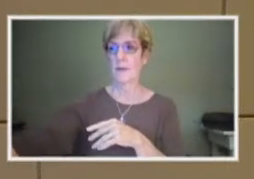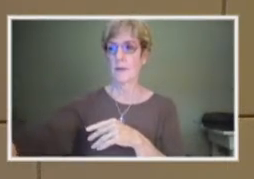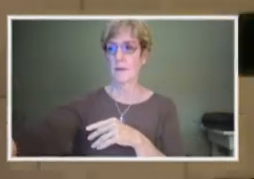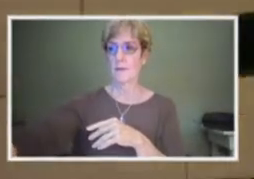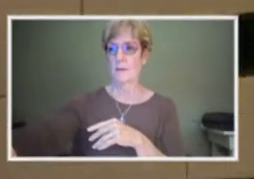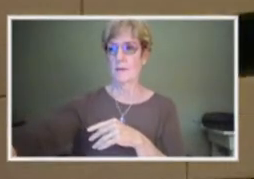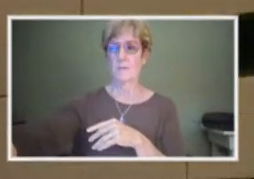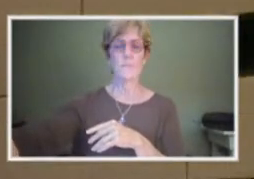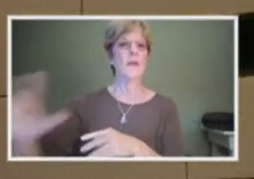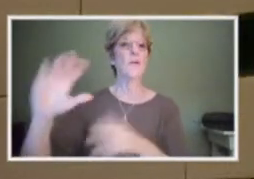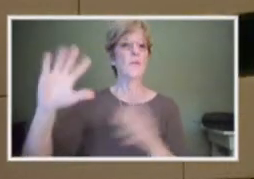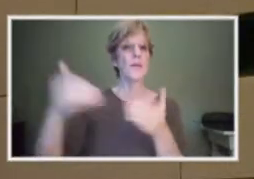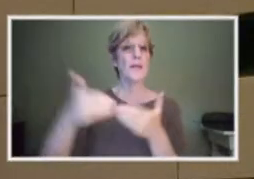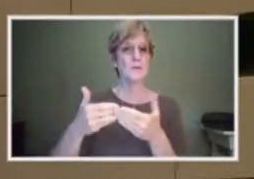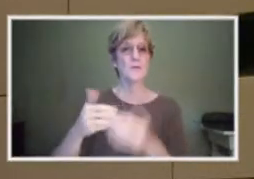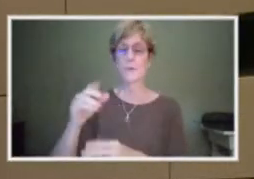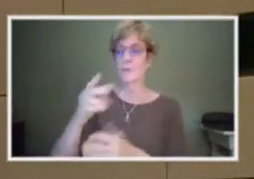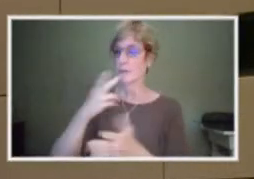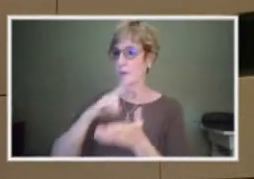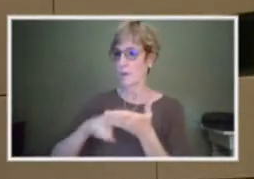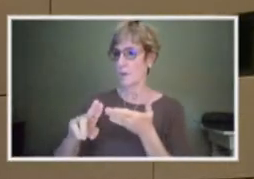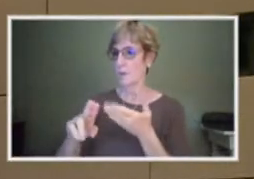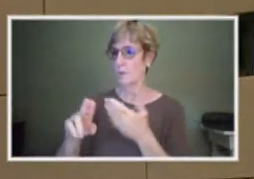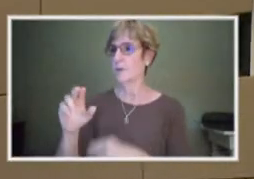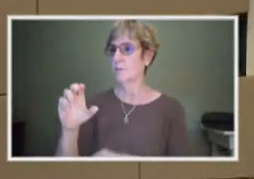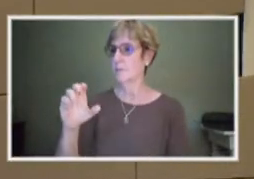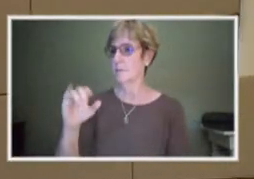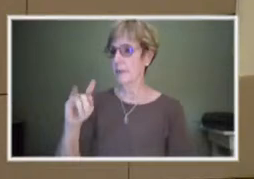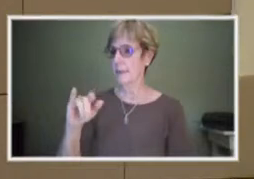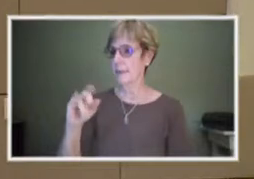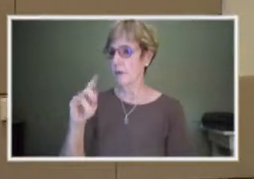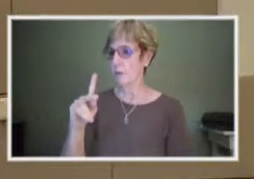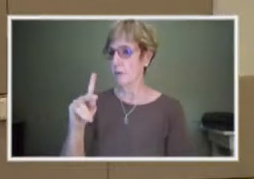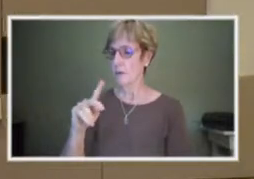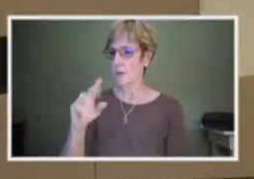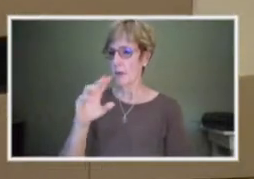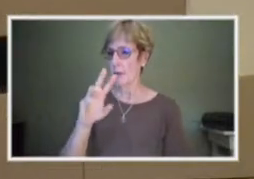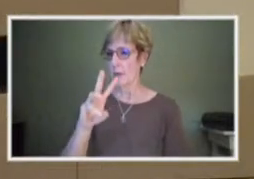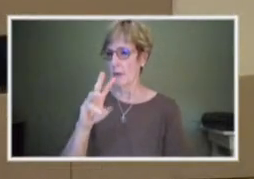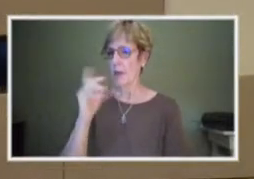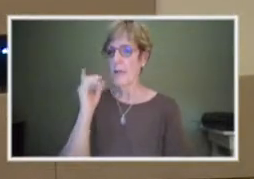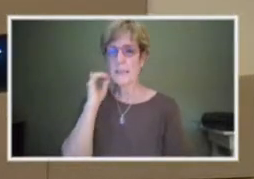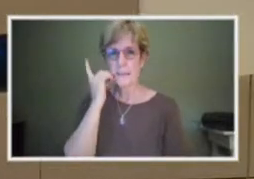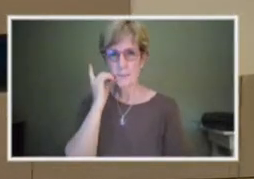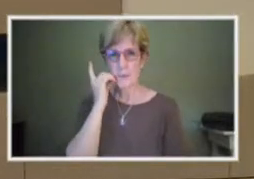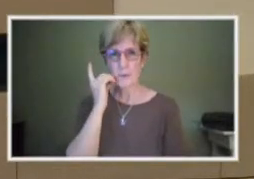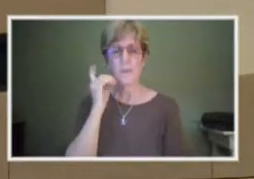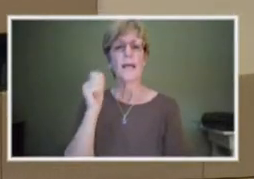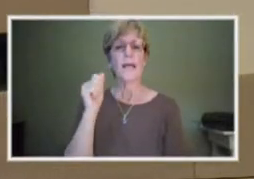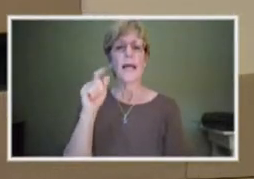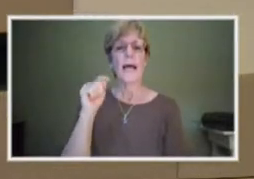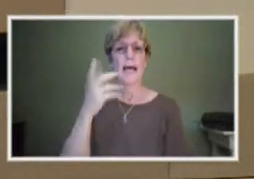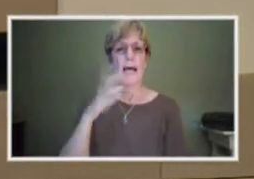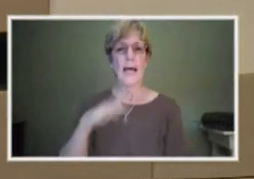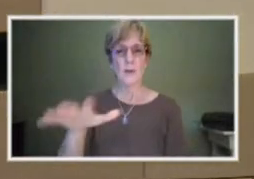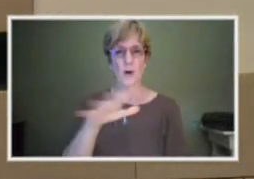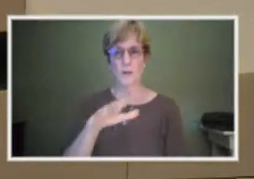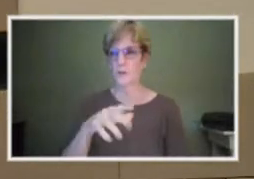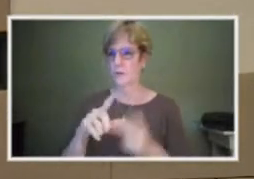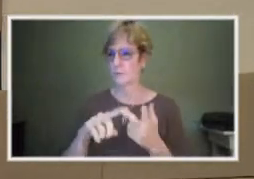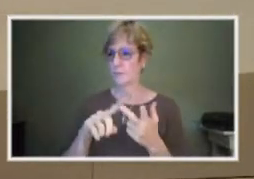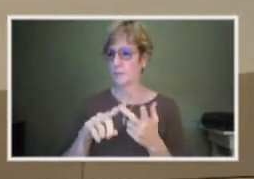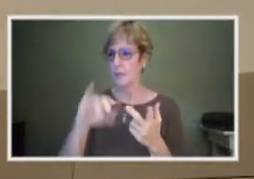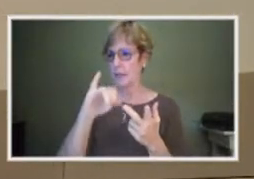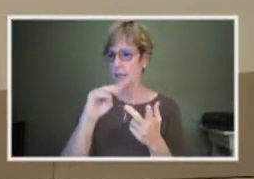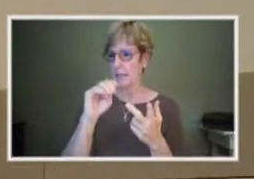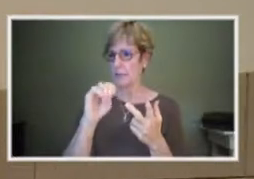Clerk. Stephanie Kelly, City Clerk. Happy Monday, Dimple Ajmera, at large. City Council James